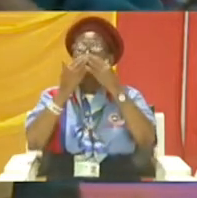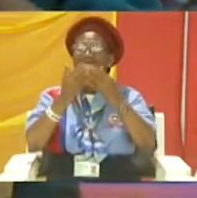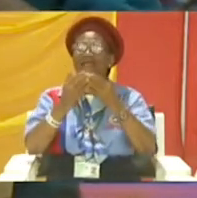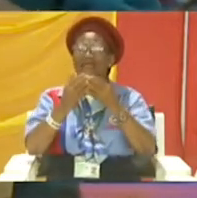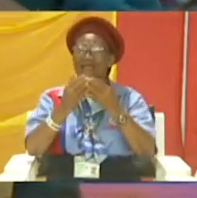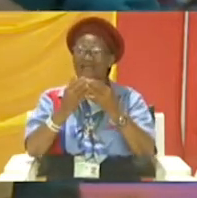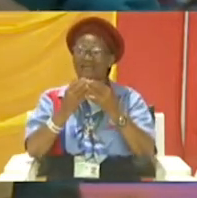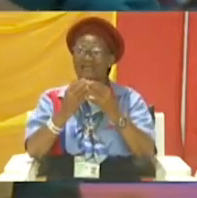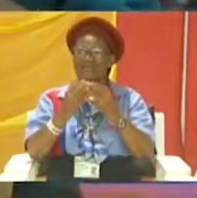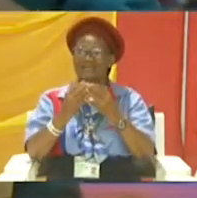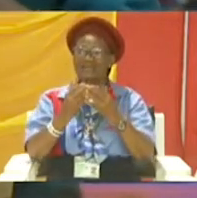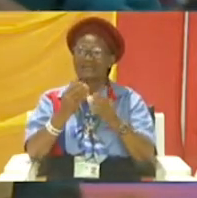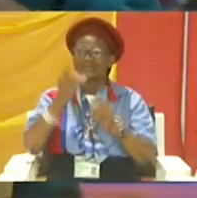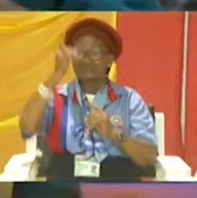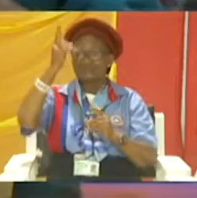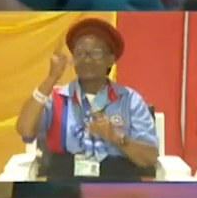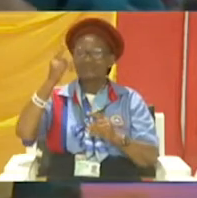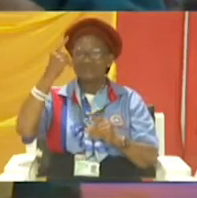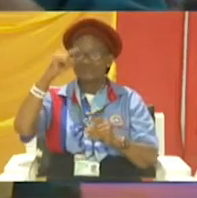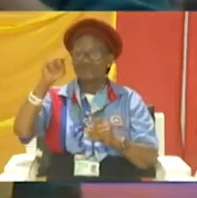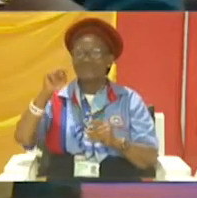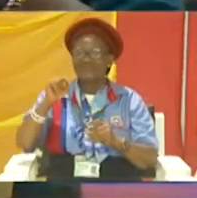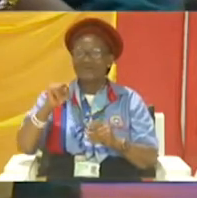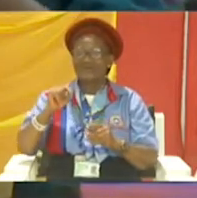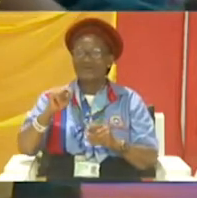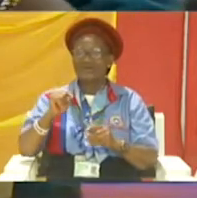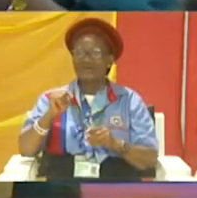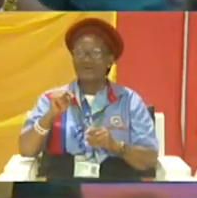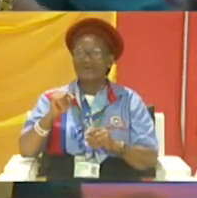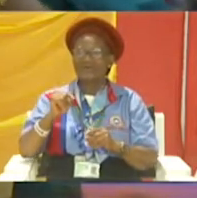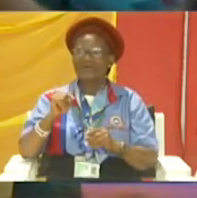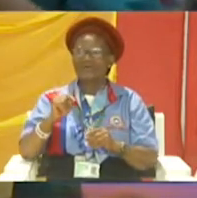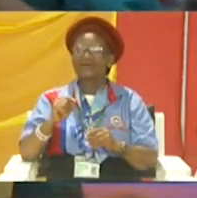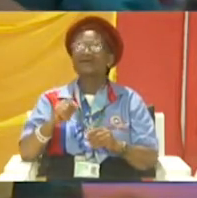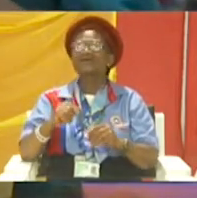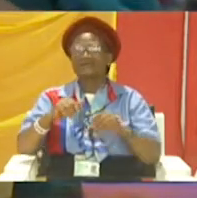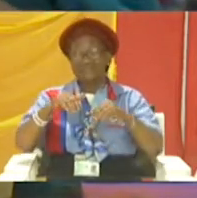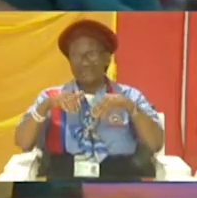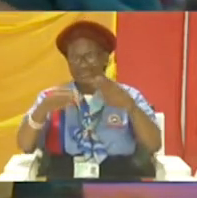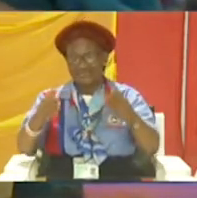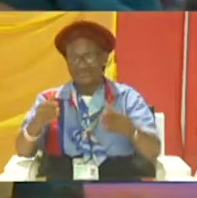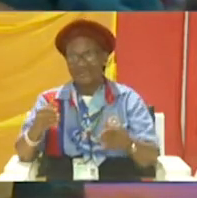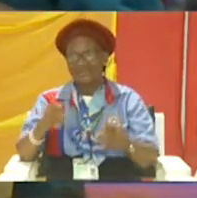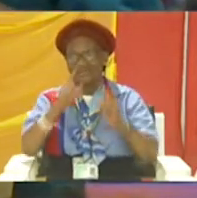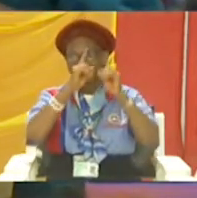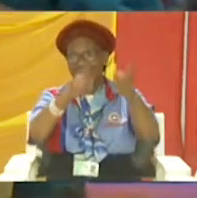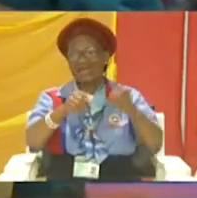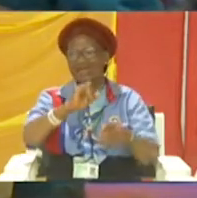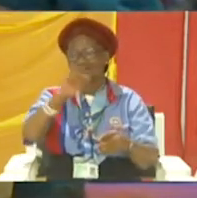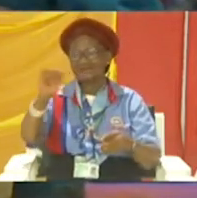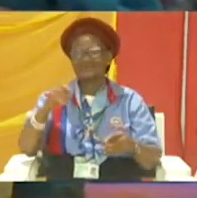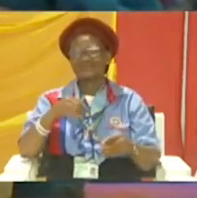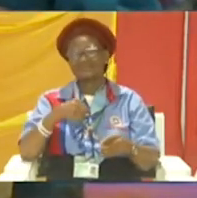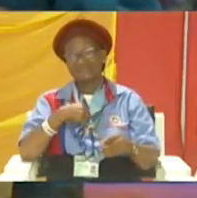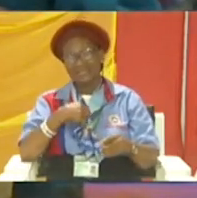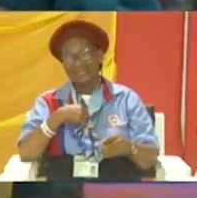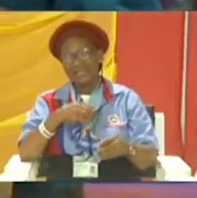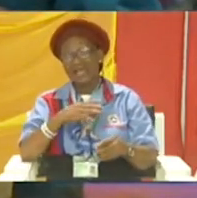for granting my desire to have more and more children.